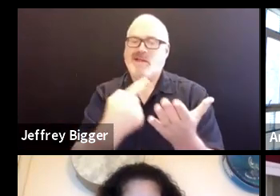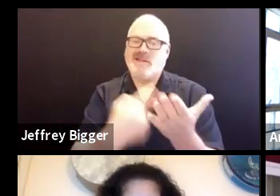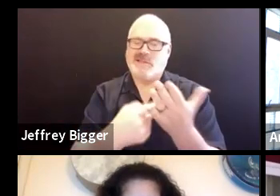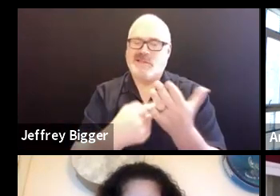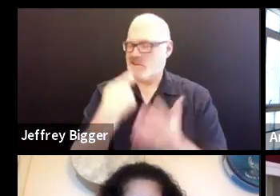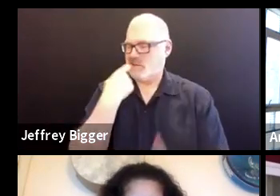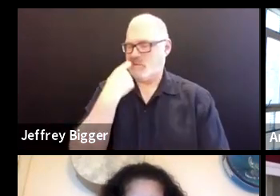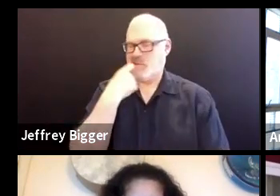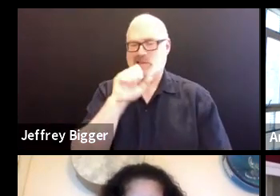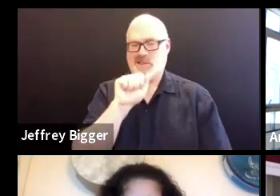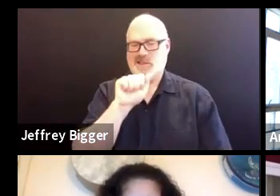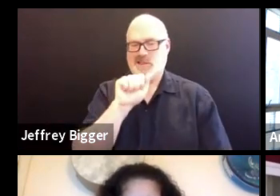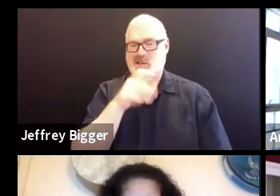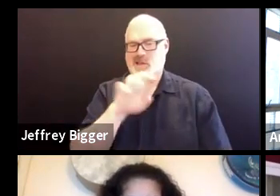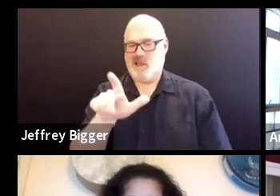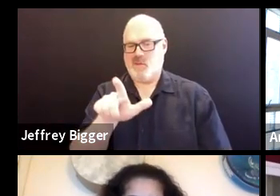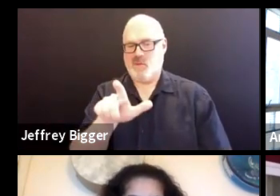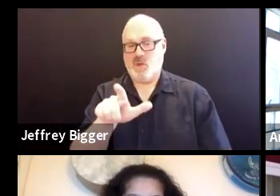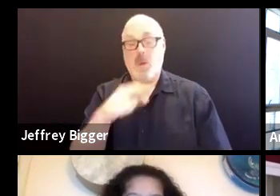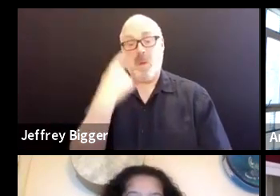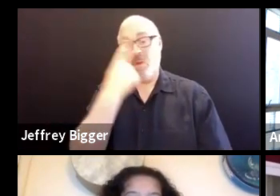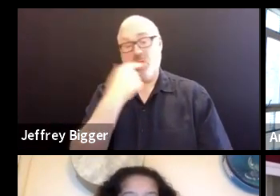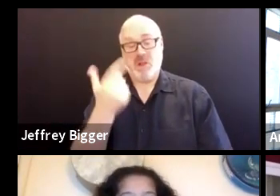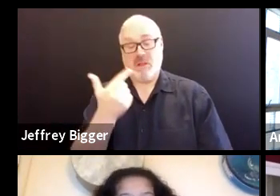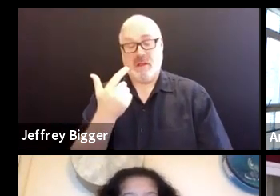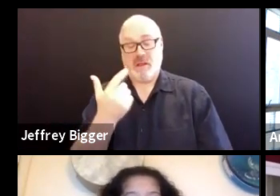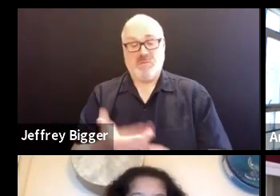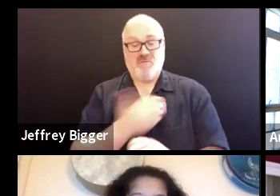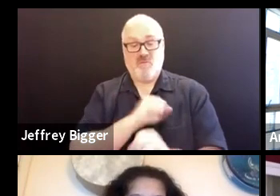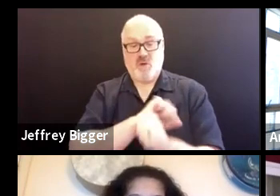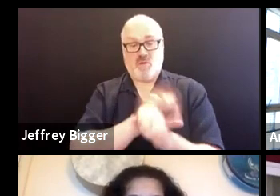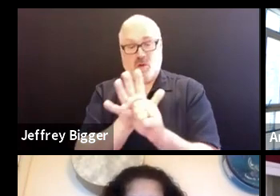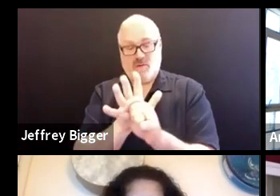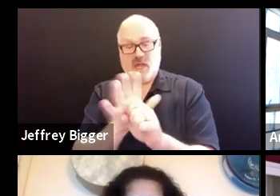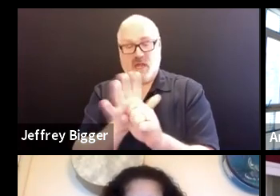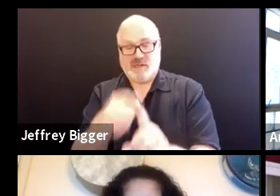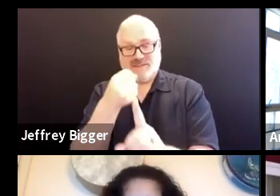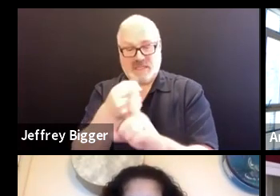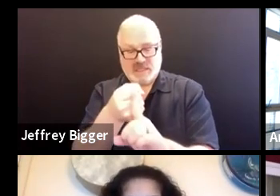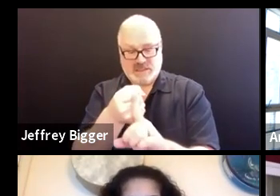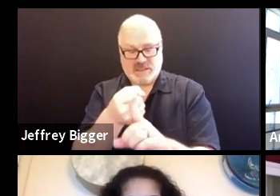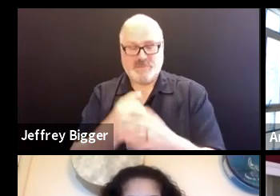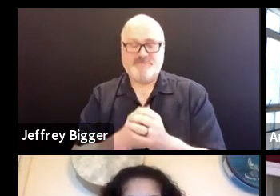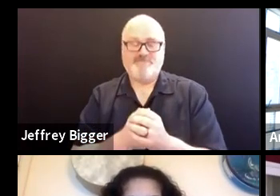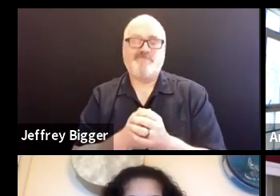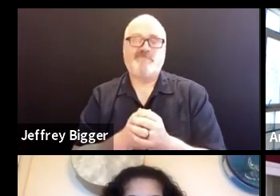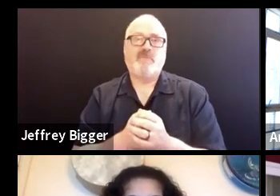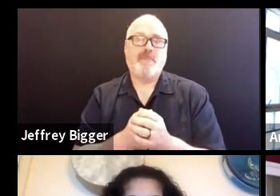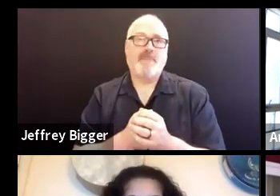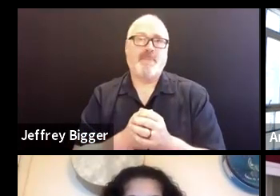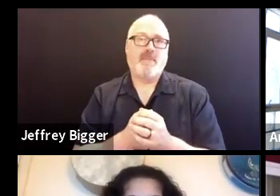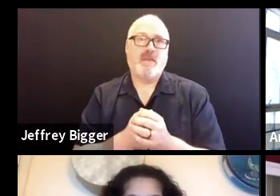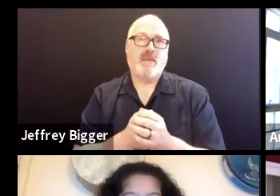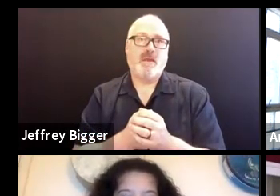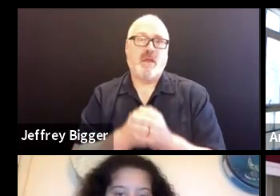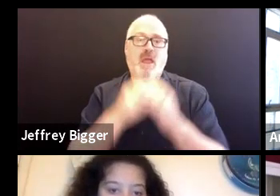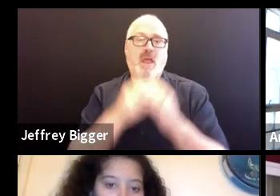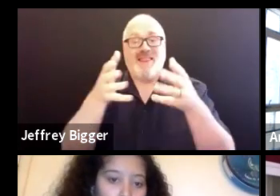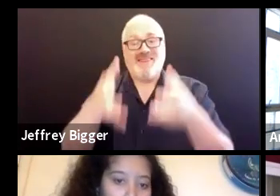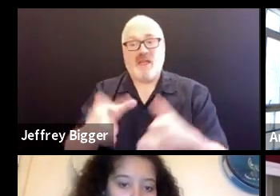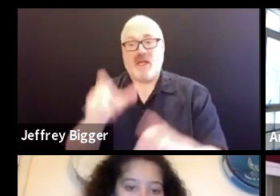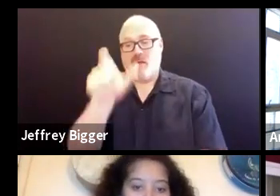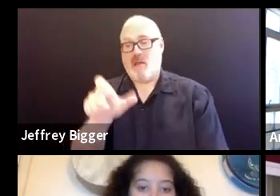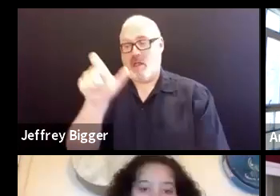to say, here's how our budget was shaping up prior to COVID-19 hitting. And then the remaining